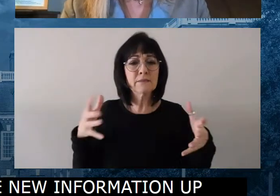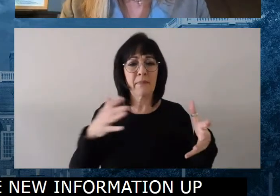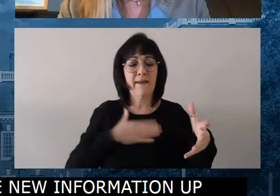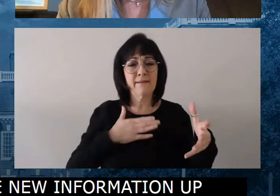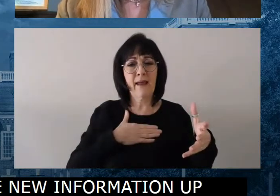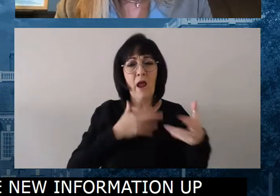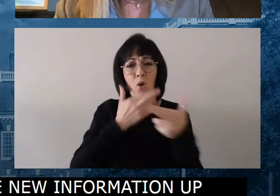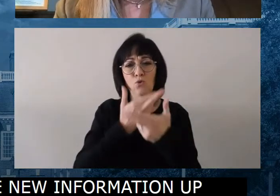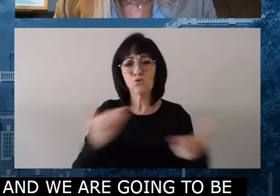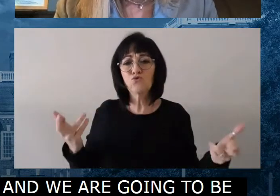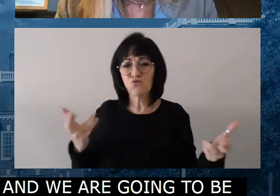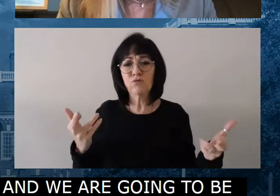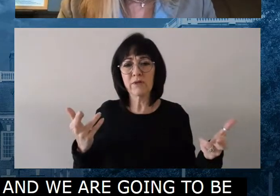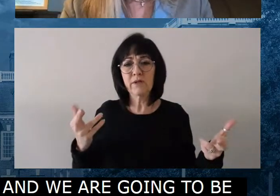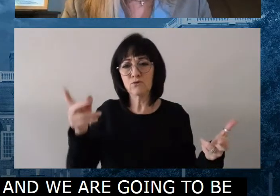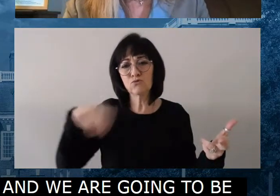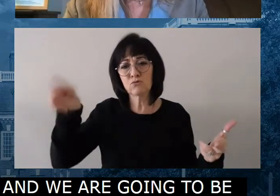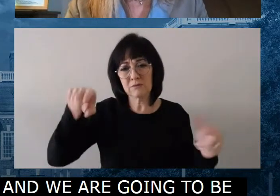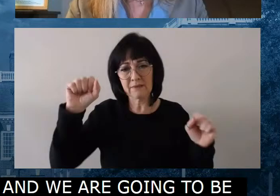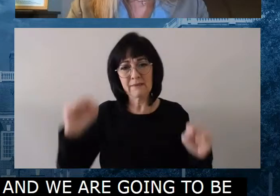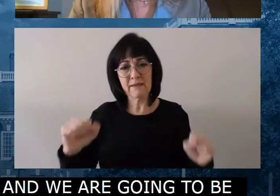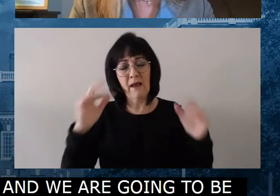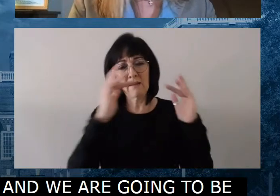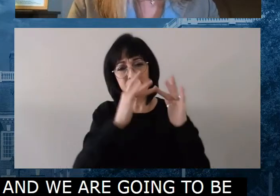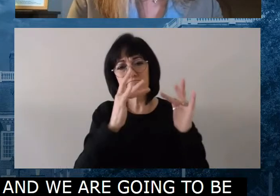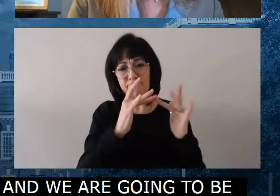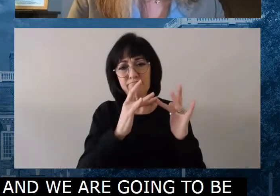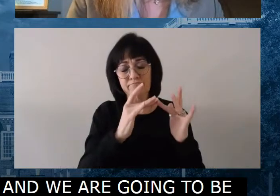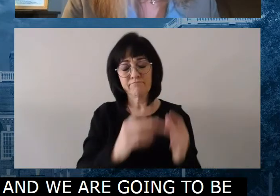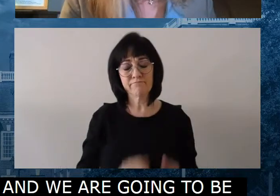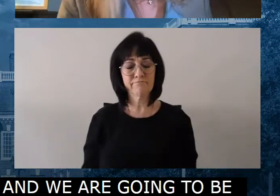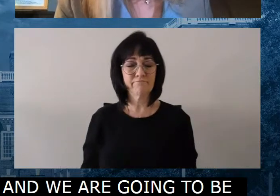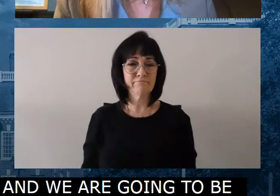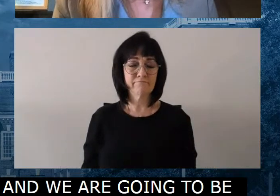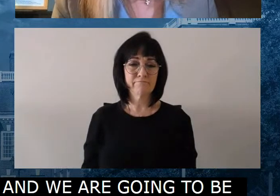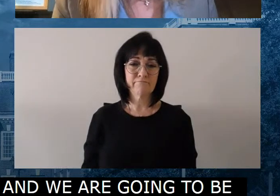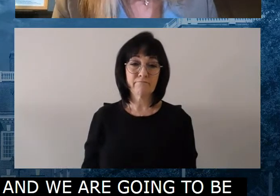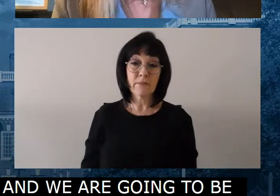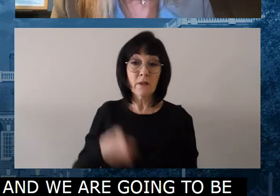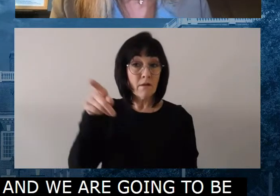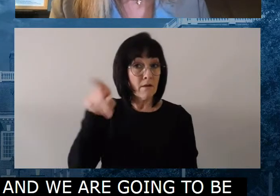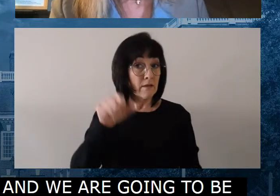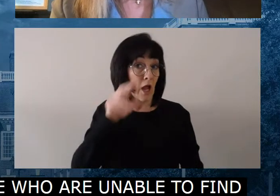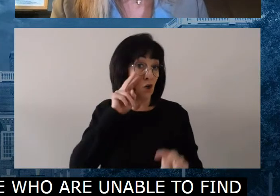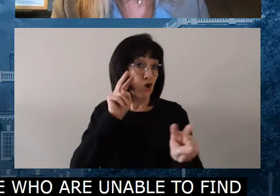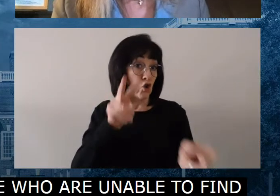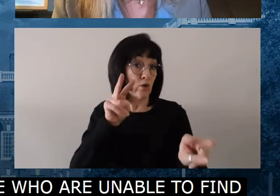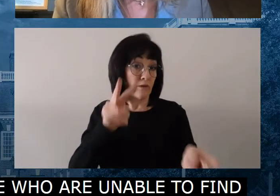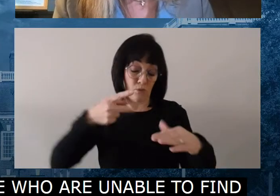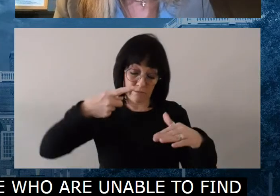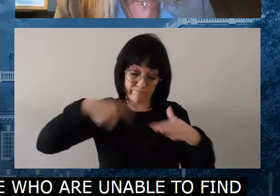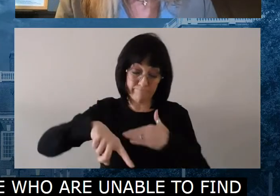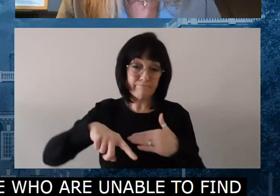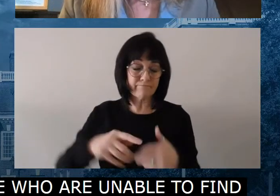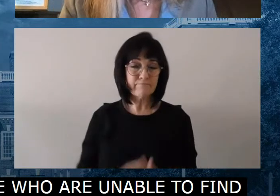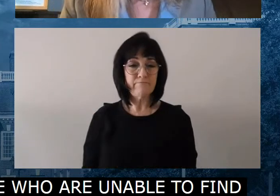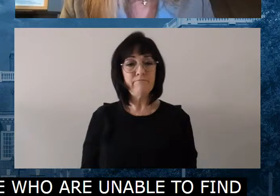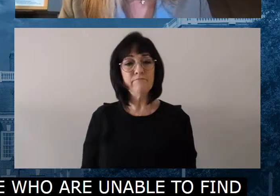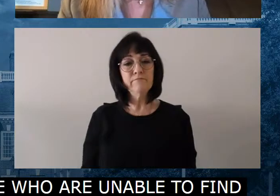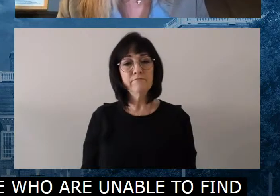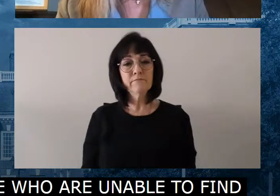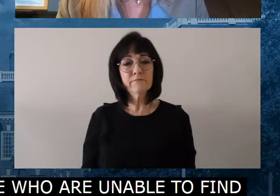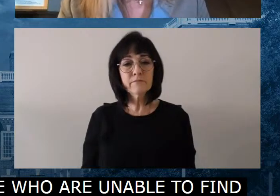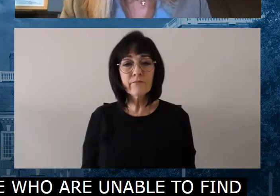to find their vaccine in the next few days. So shifting gears to talk about our wait list, as we